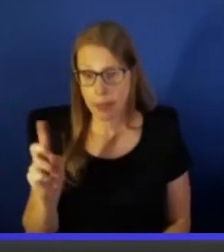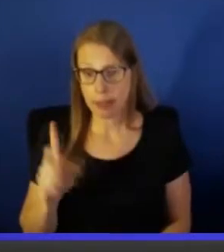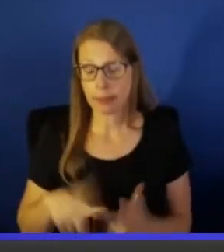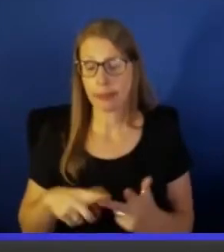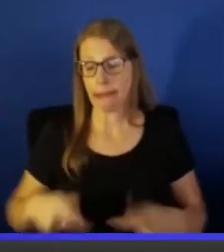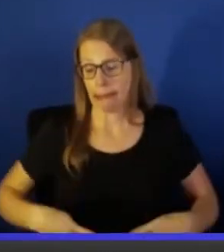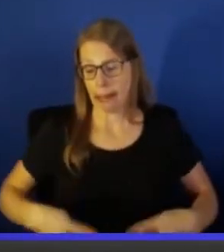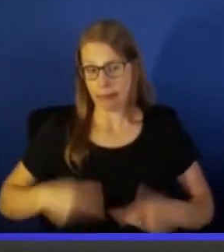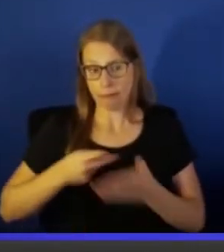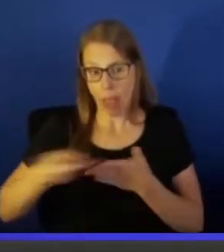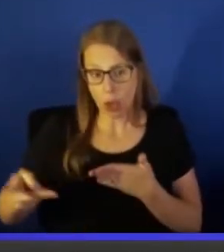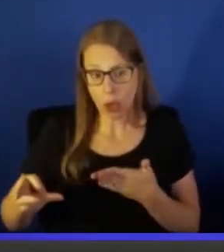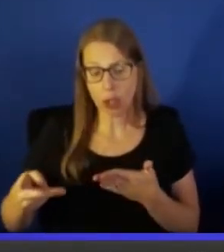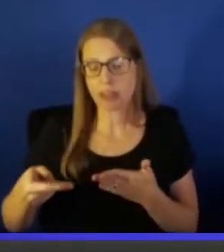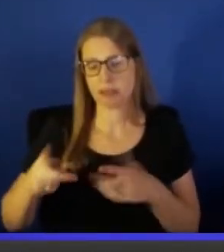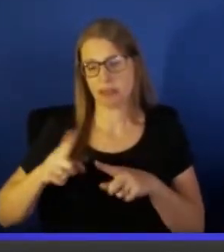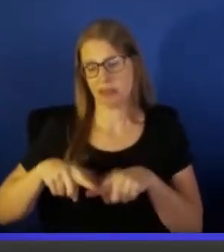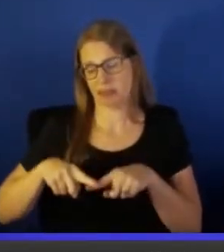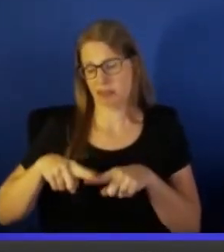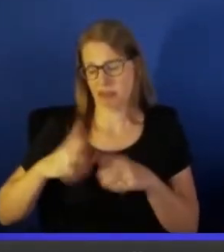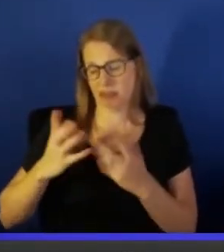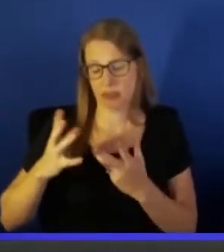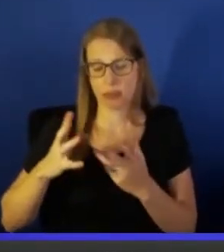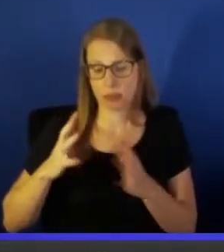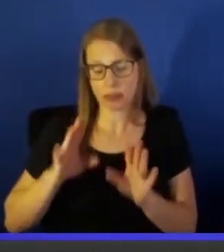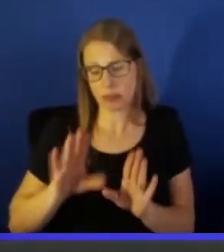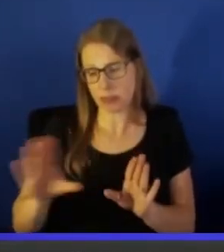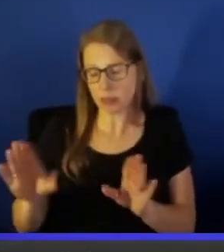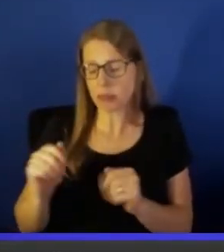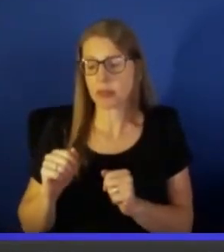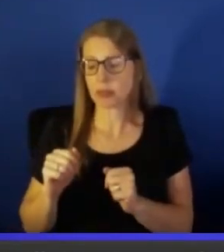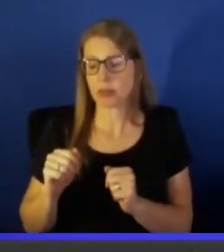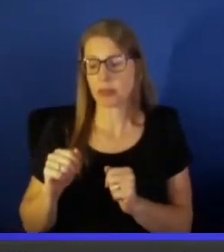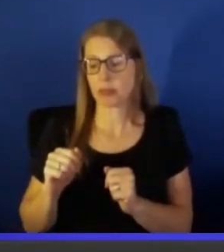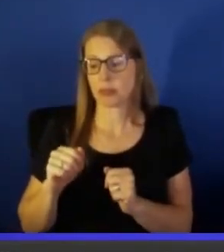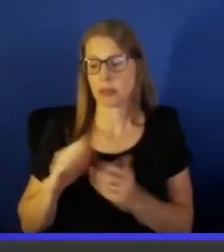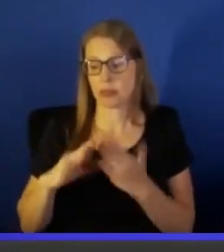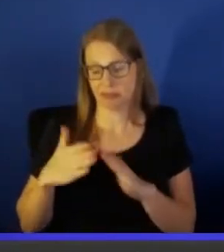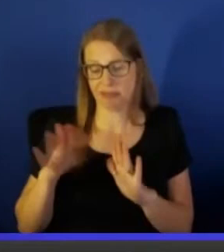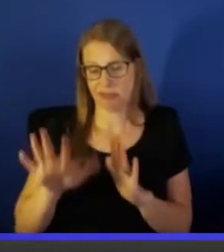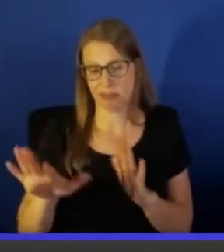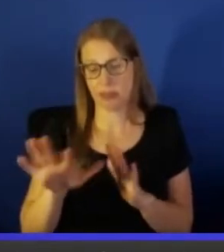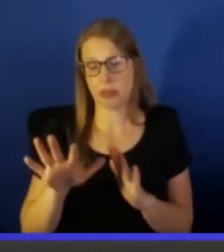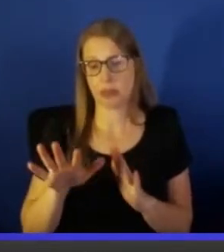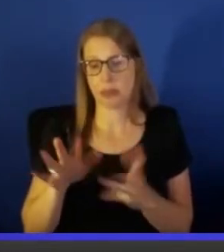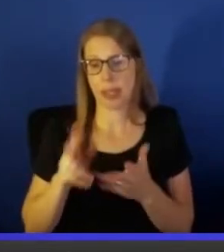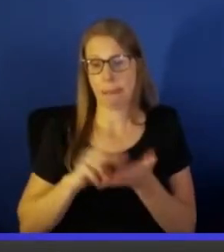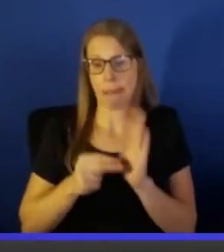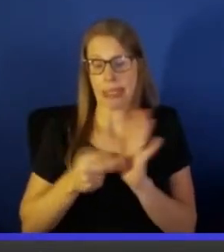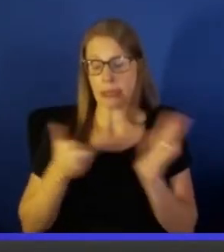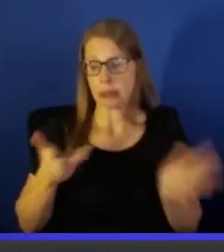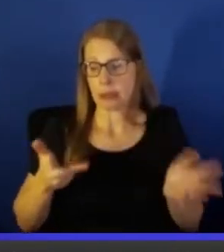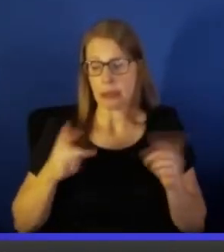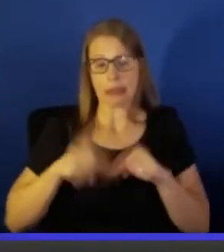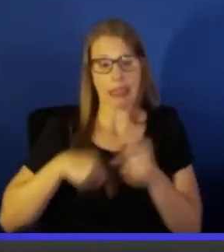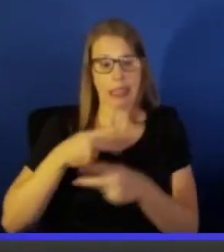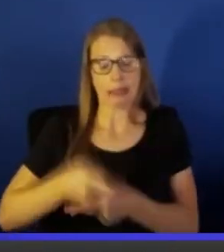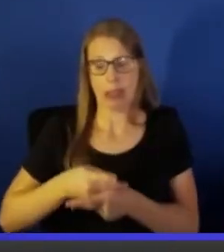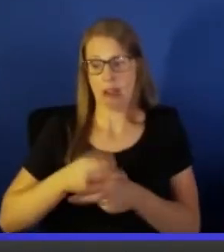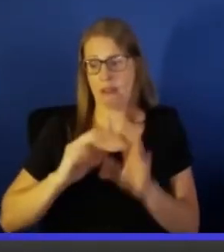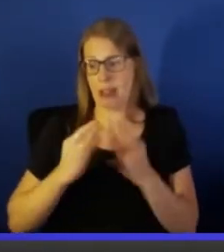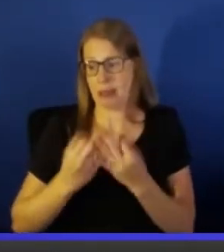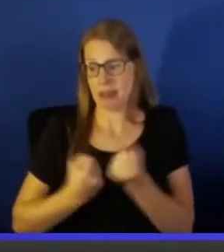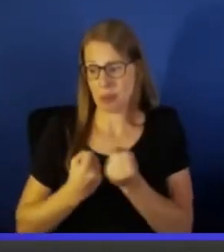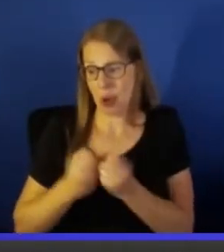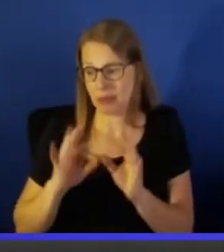and hypertension, all of those things that we know hinder a loved one's ability to really care for their family, to be there for them, to